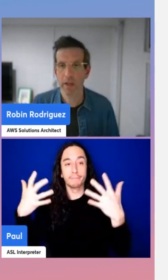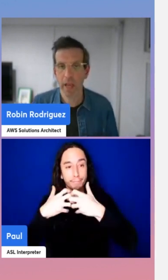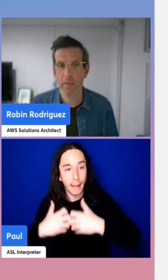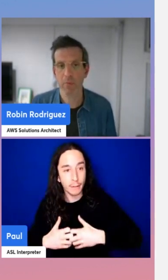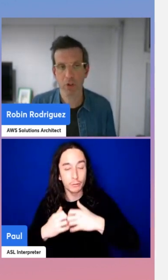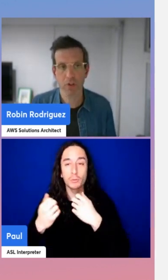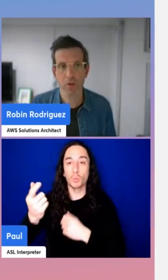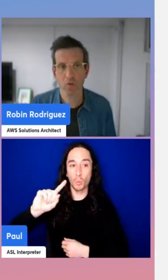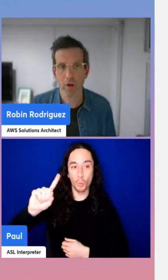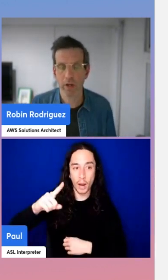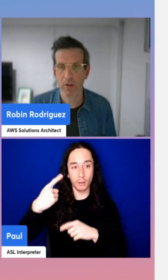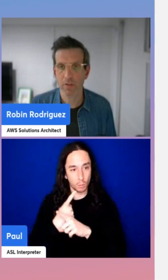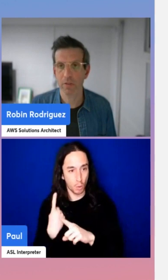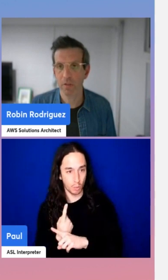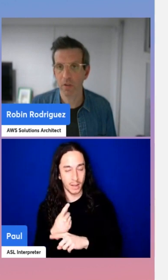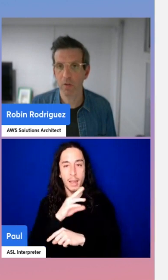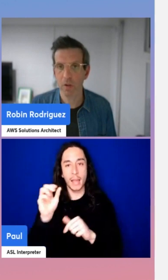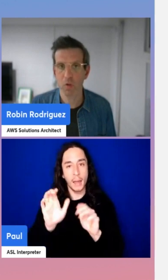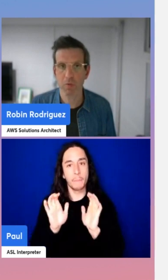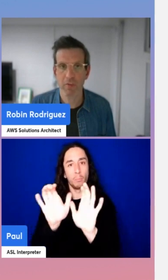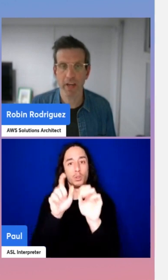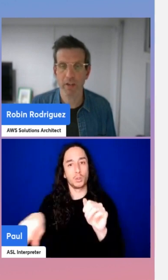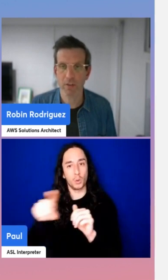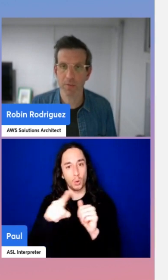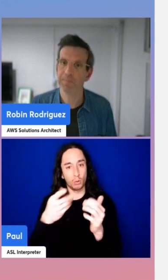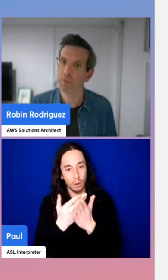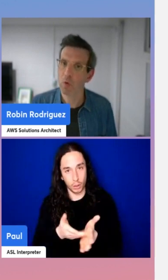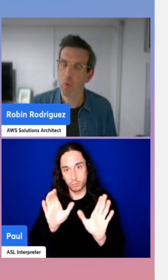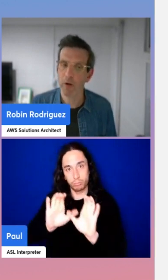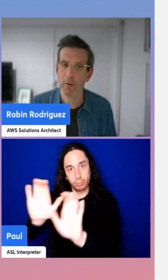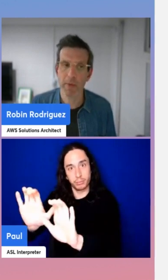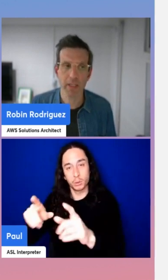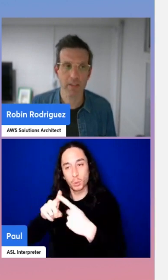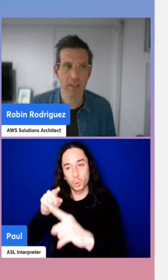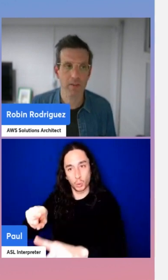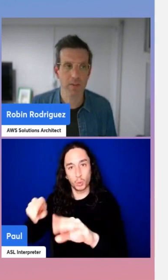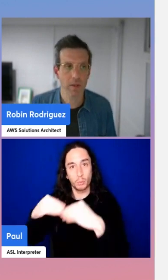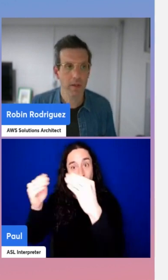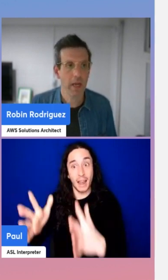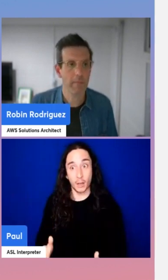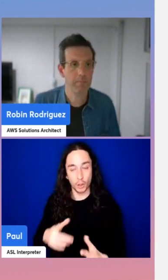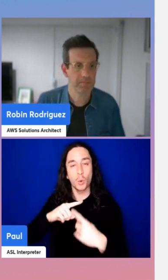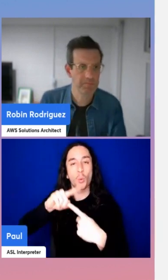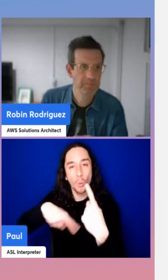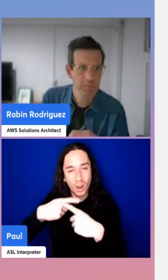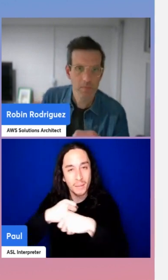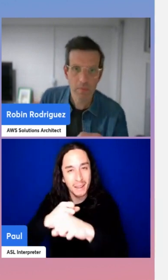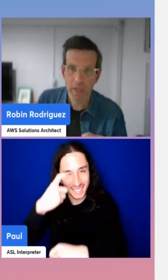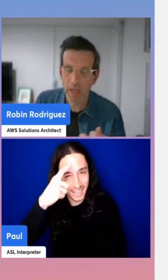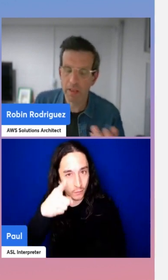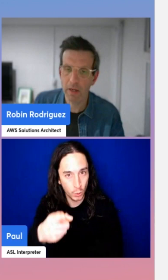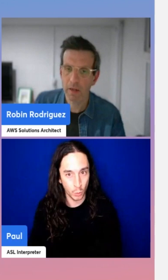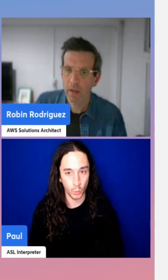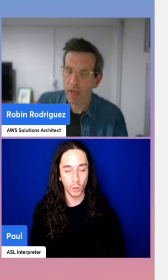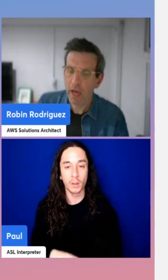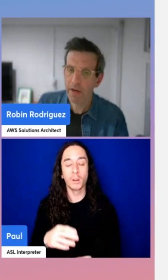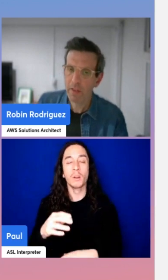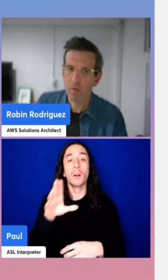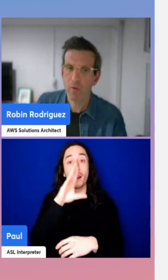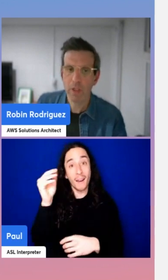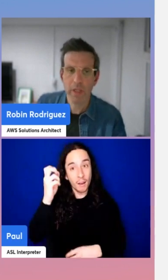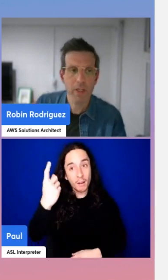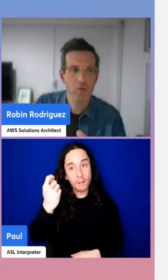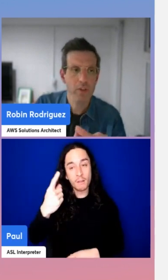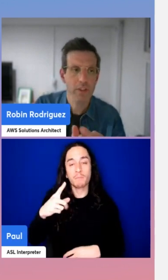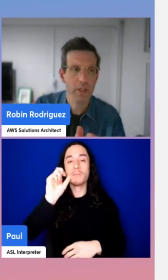appropriate and push those records to those providers, where it makes sense. And then